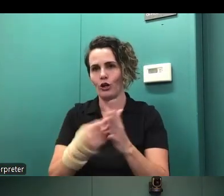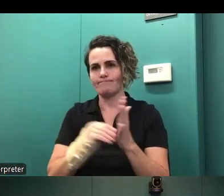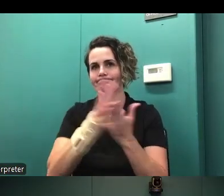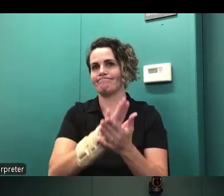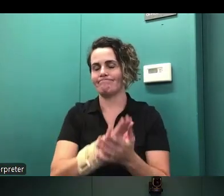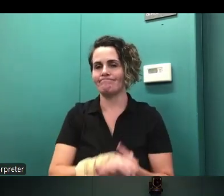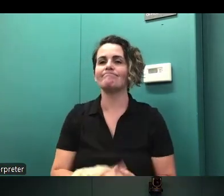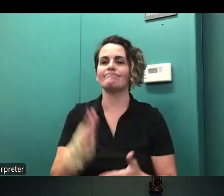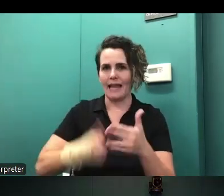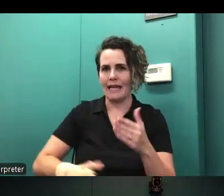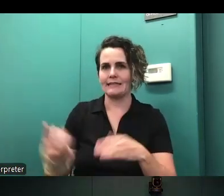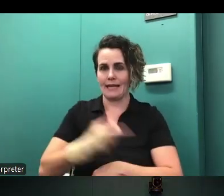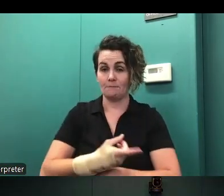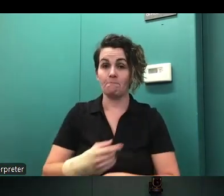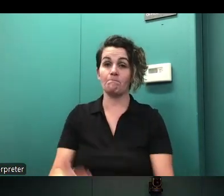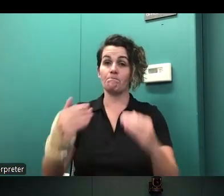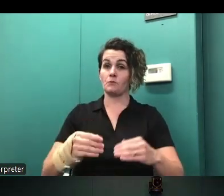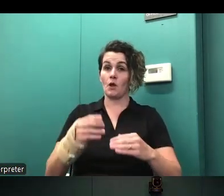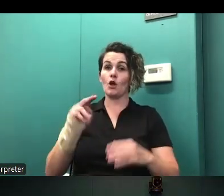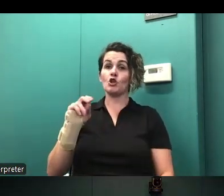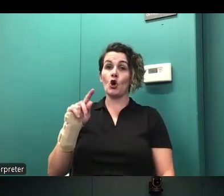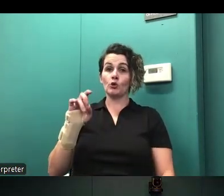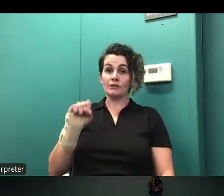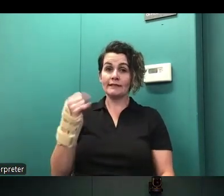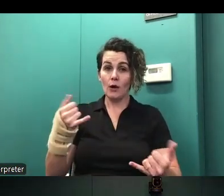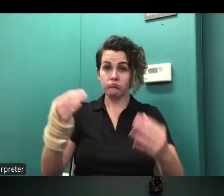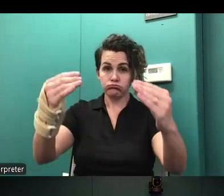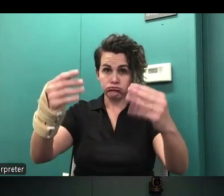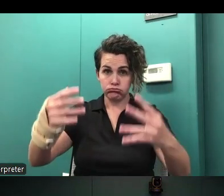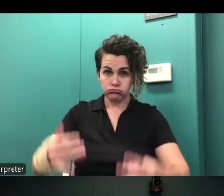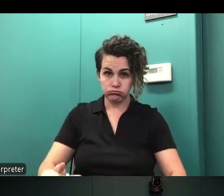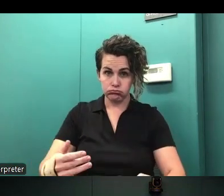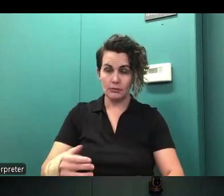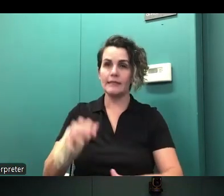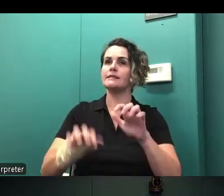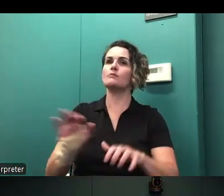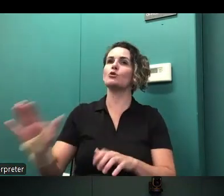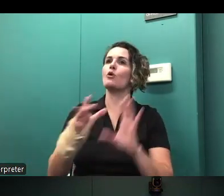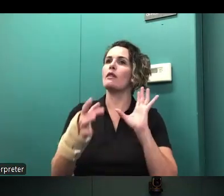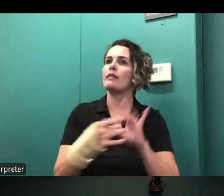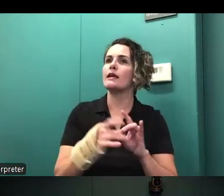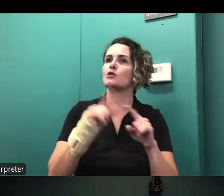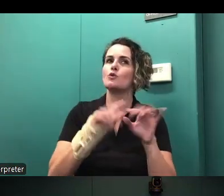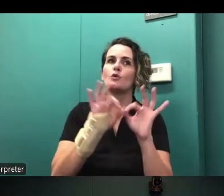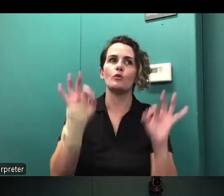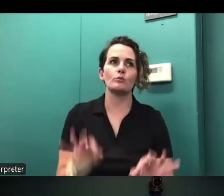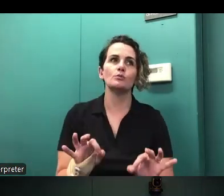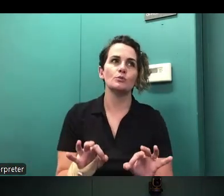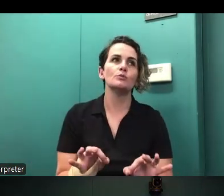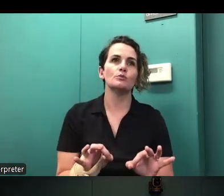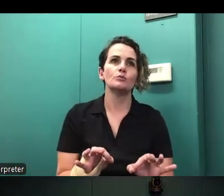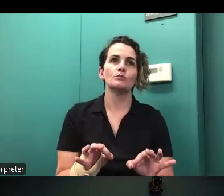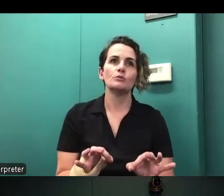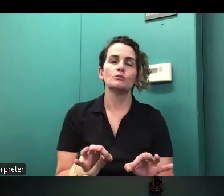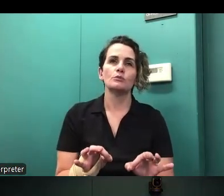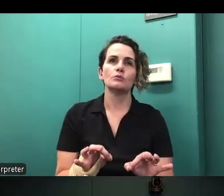And then you can also, if you come down here to the notes, you can put in your links to those forms.